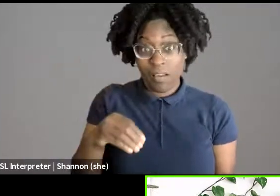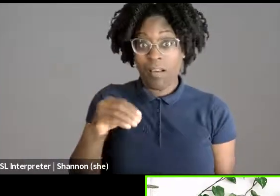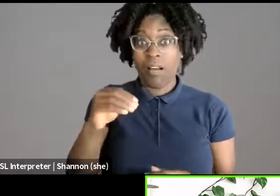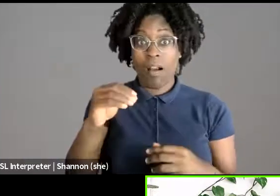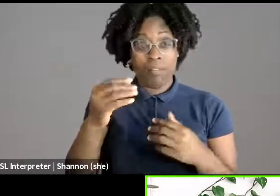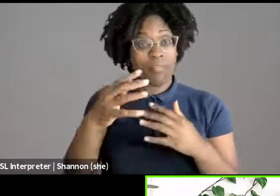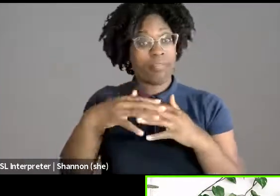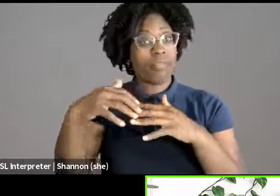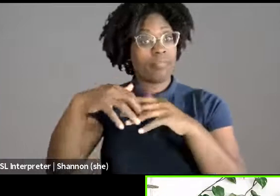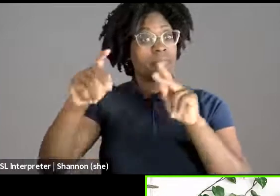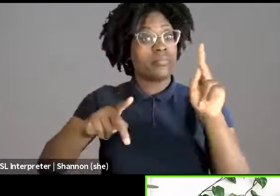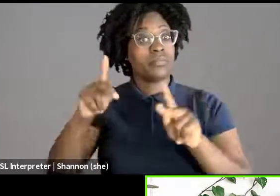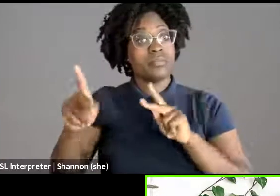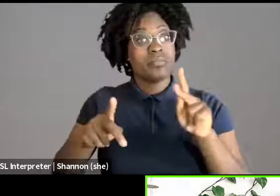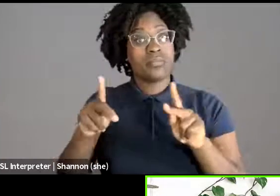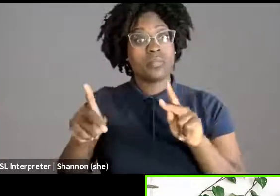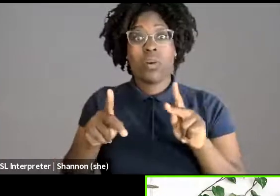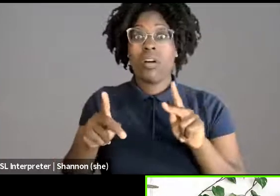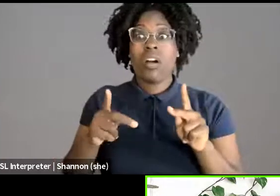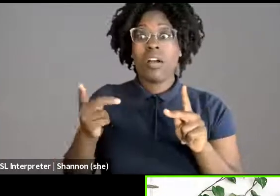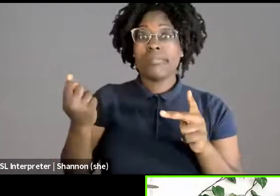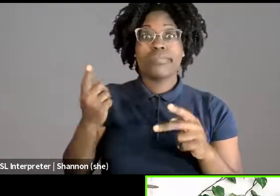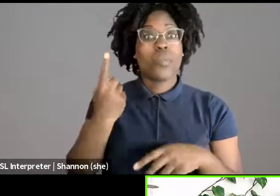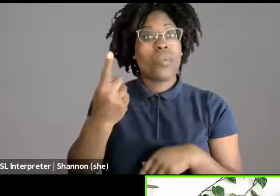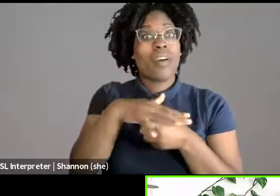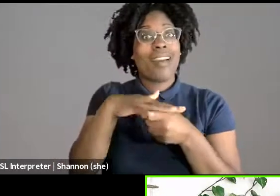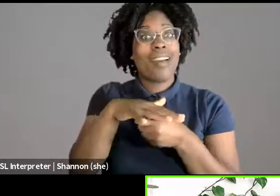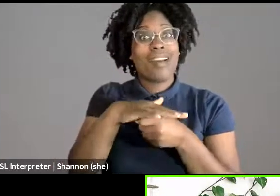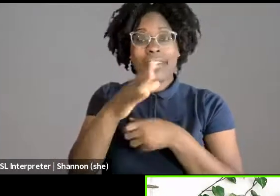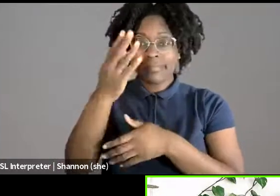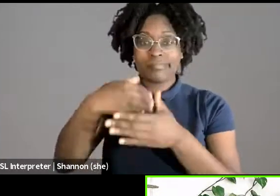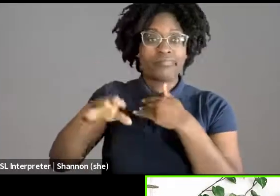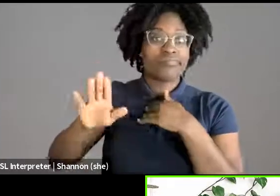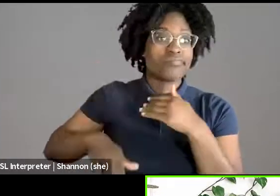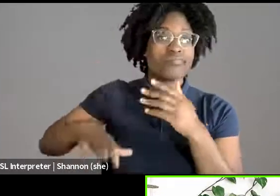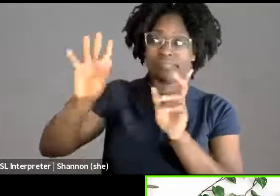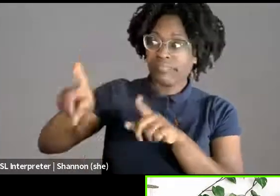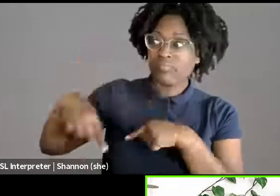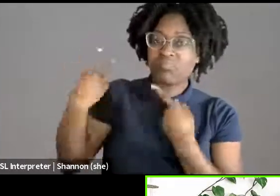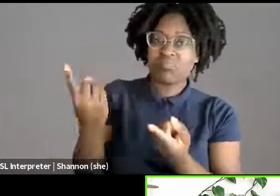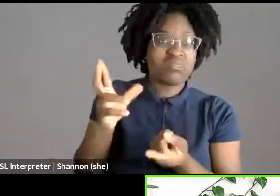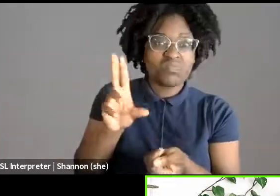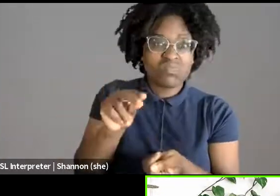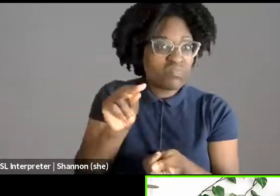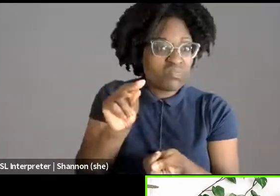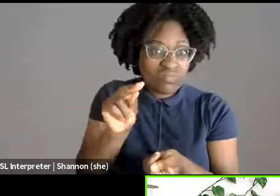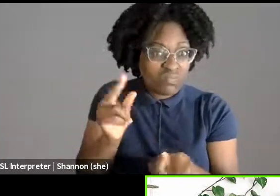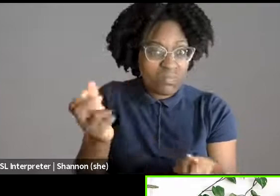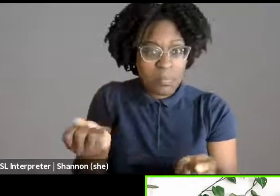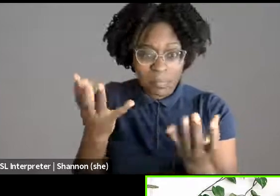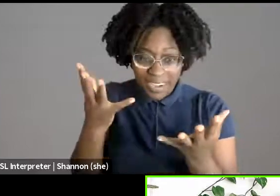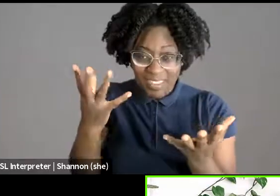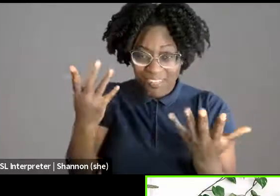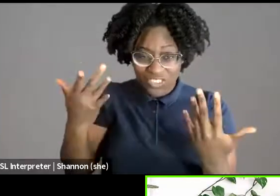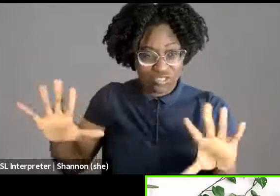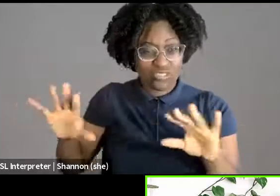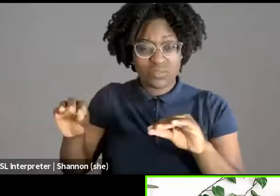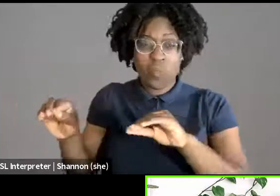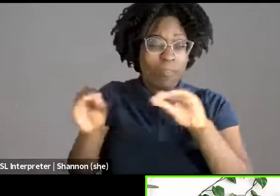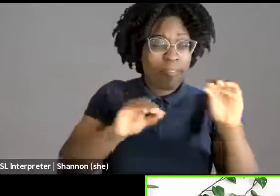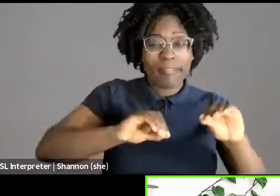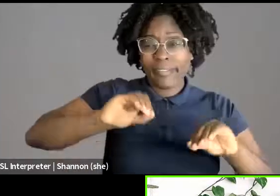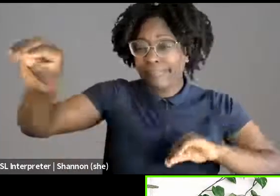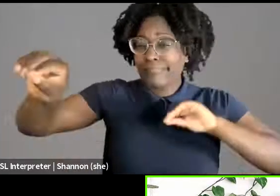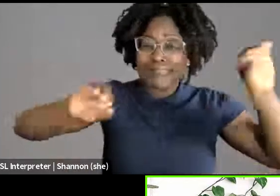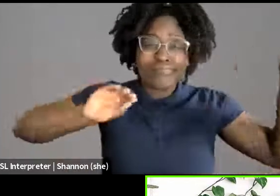of those territories, or we've migrated to live in big cities like New York, LA,